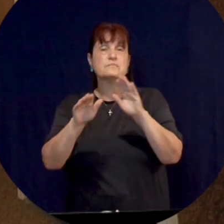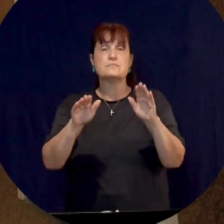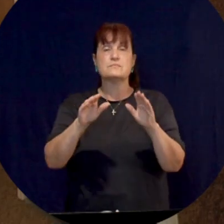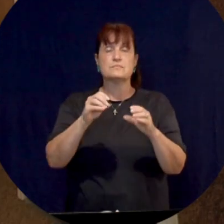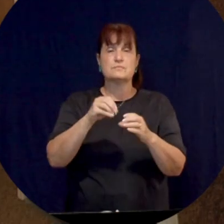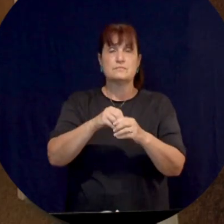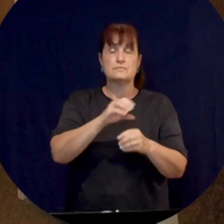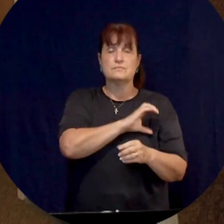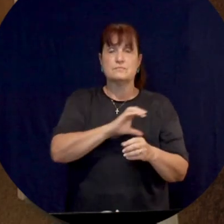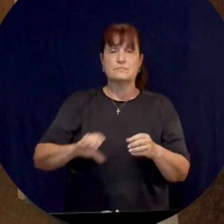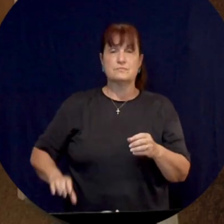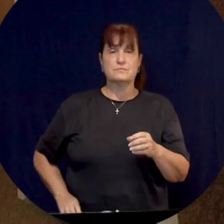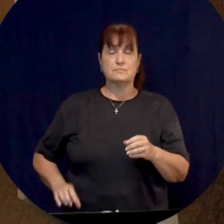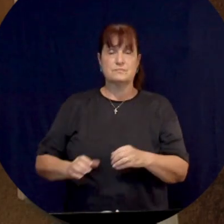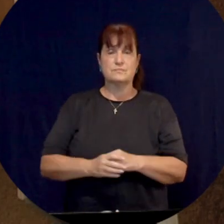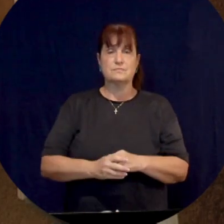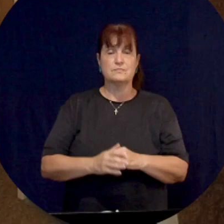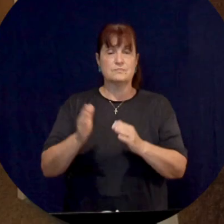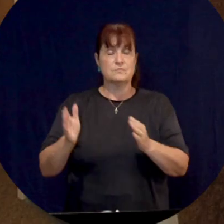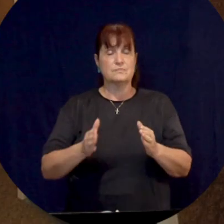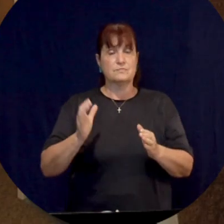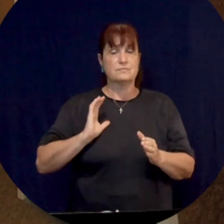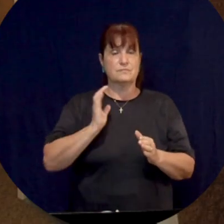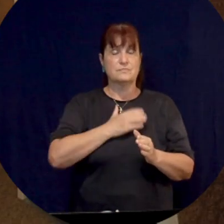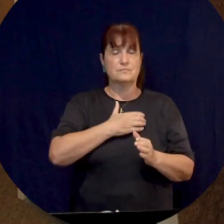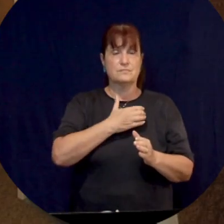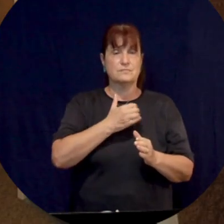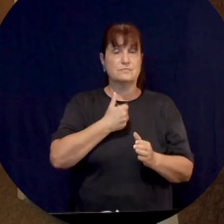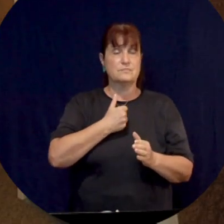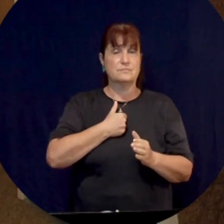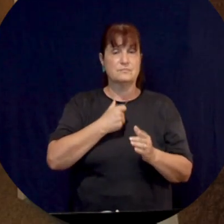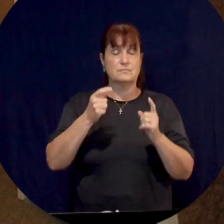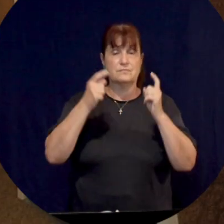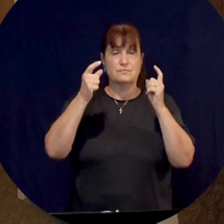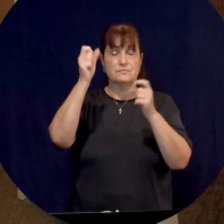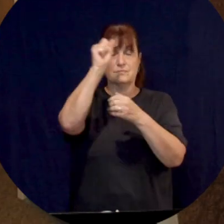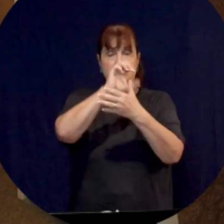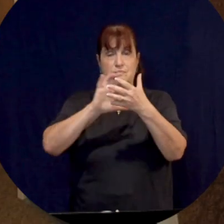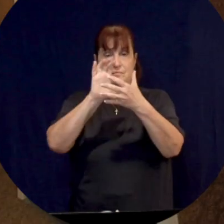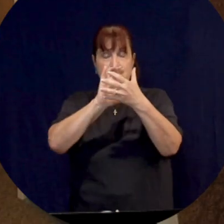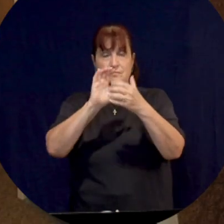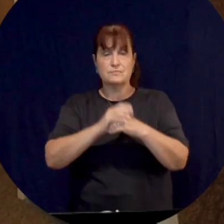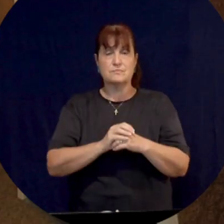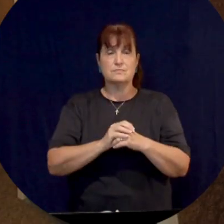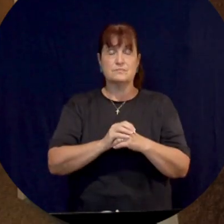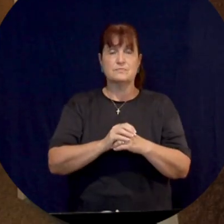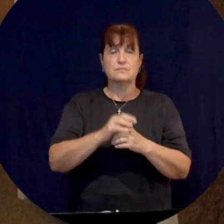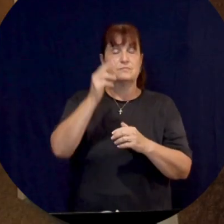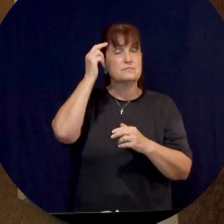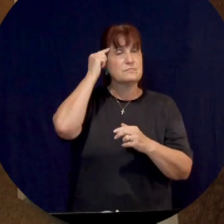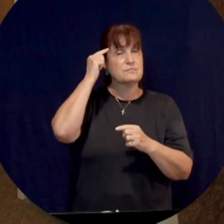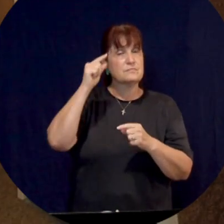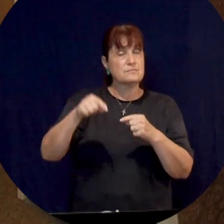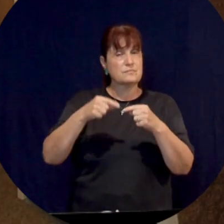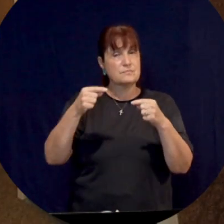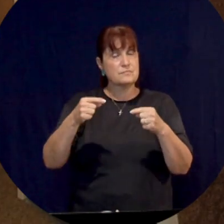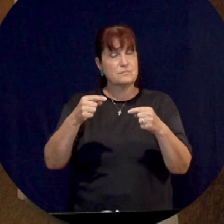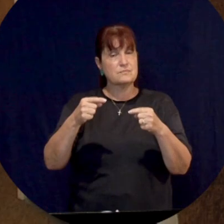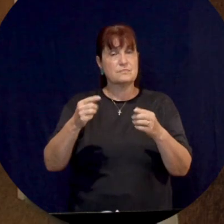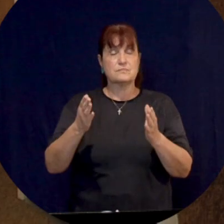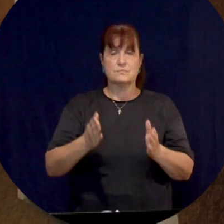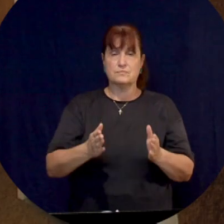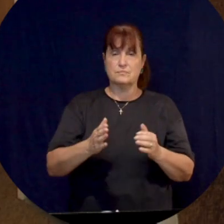in Christ, to prepare ourselves to celebrate these sacred mysteries, let us call to mind our sin.